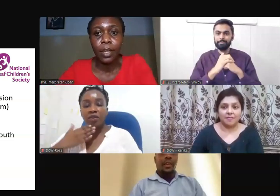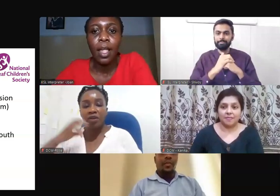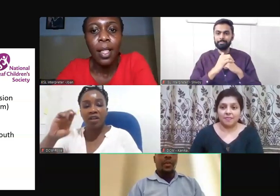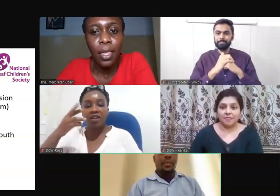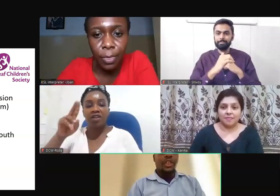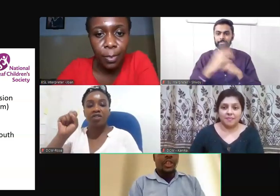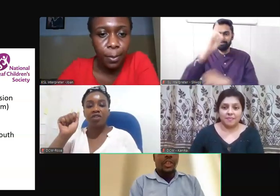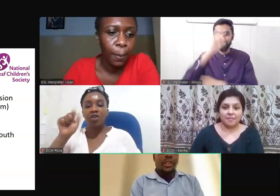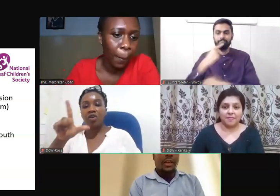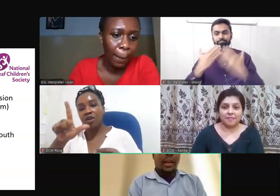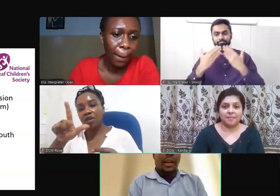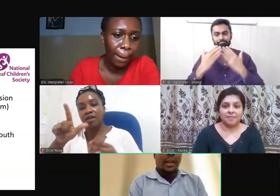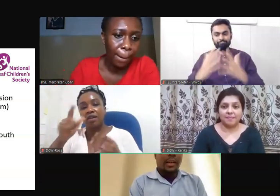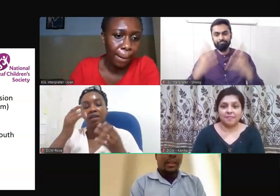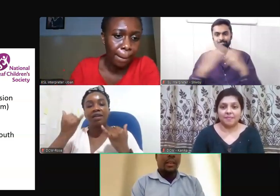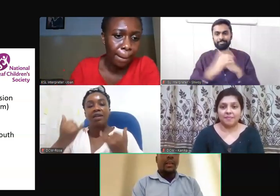Thank you very much,